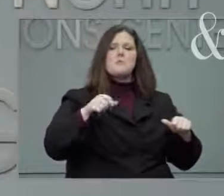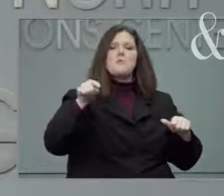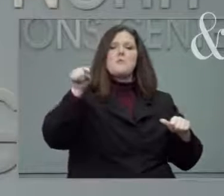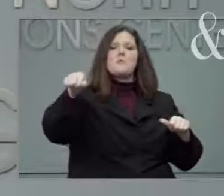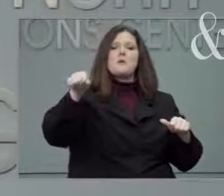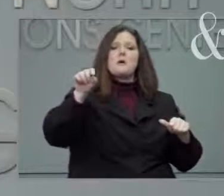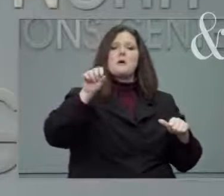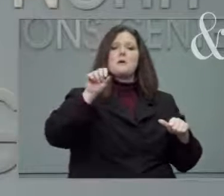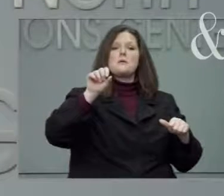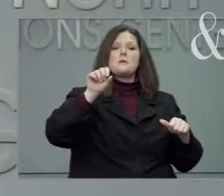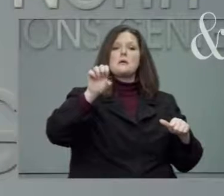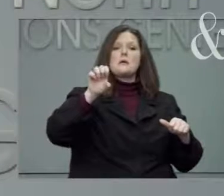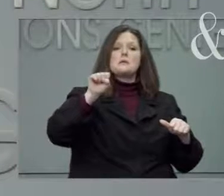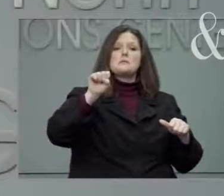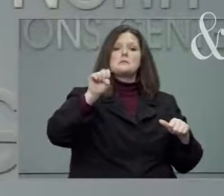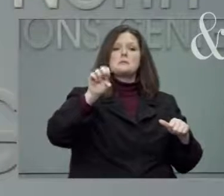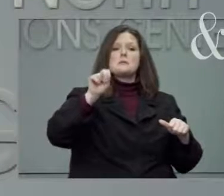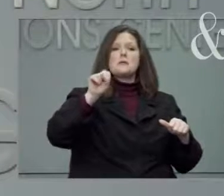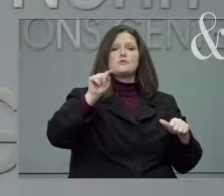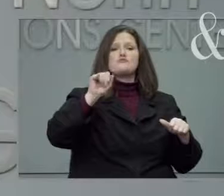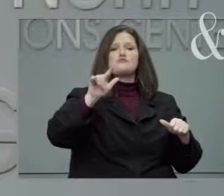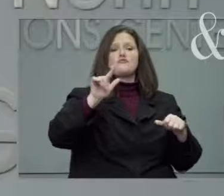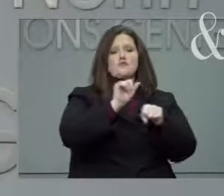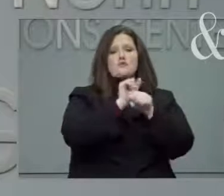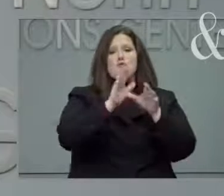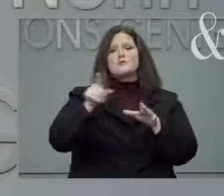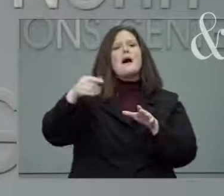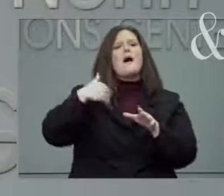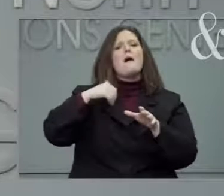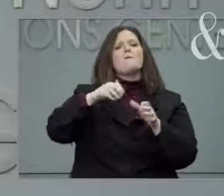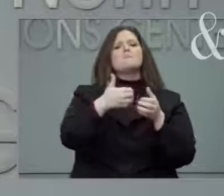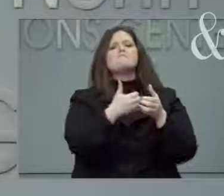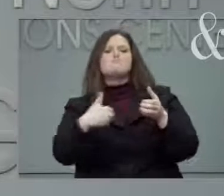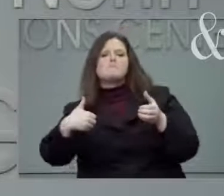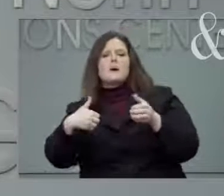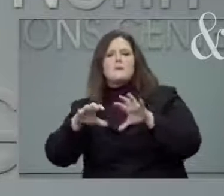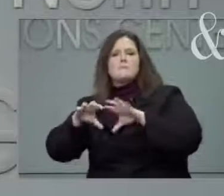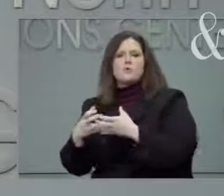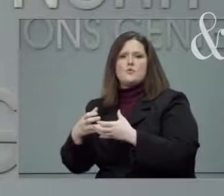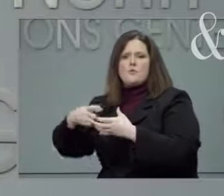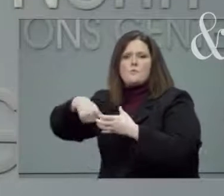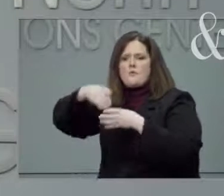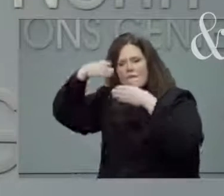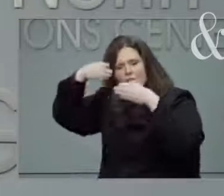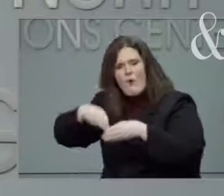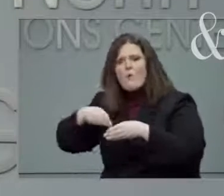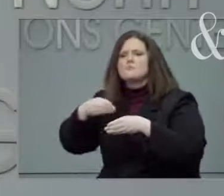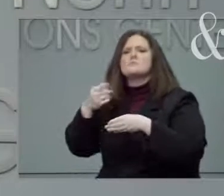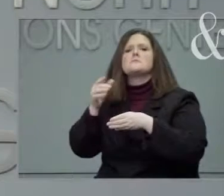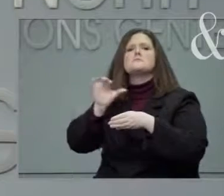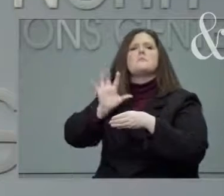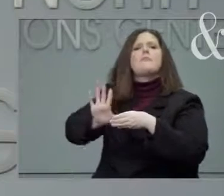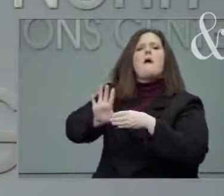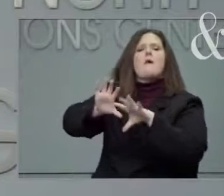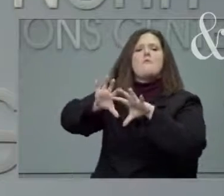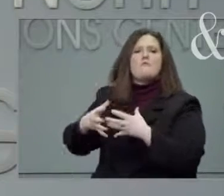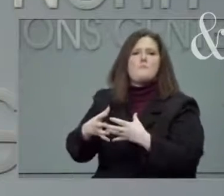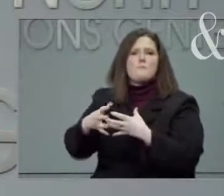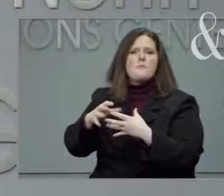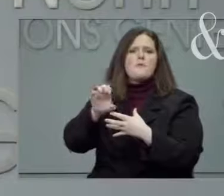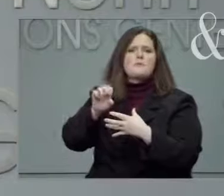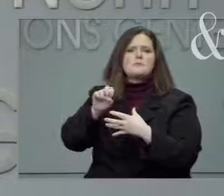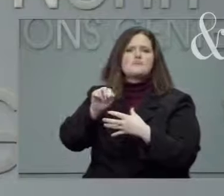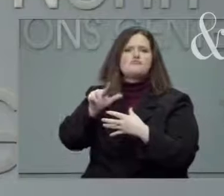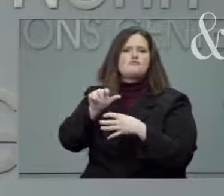that subgroup earlier in order to make sure that the process of doing this was working, because